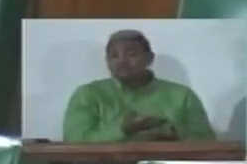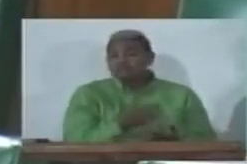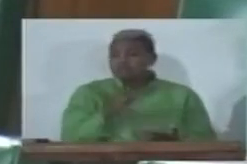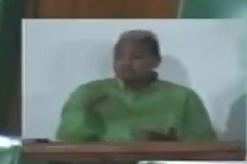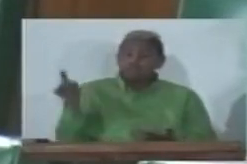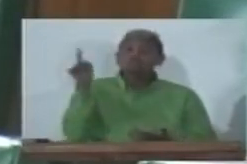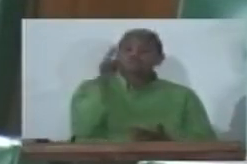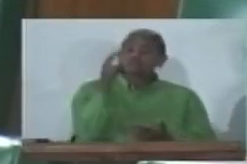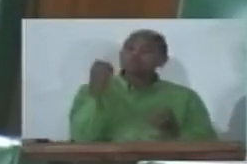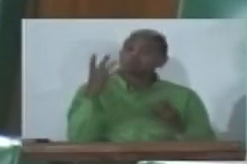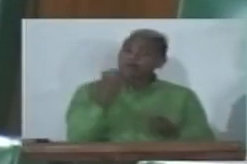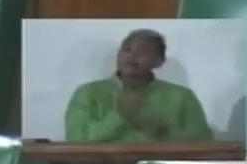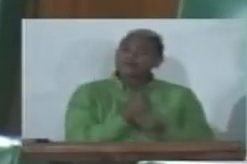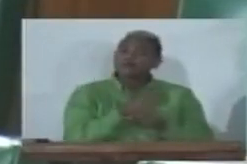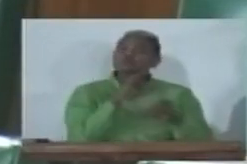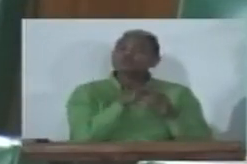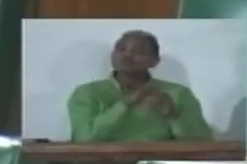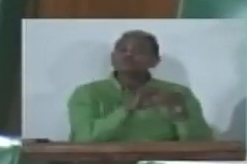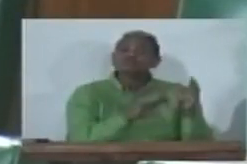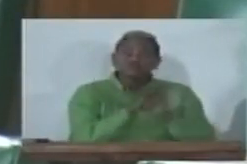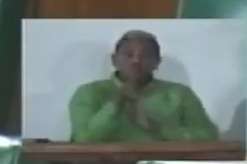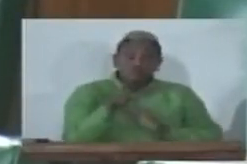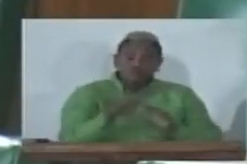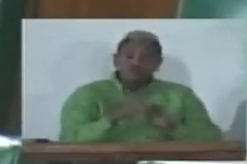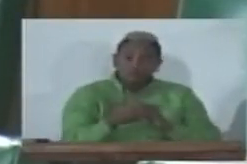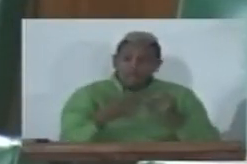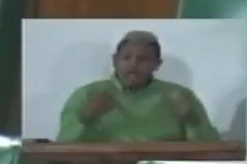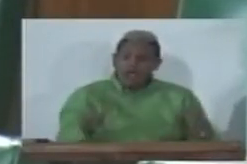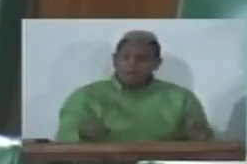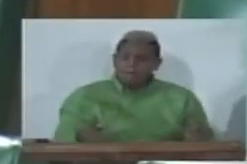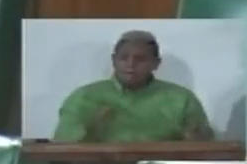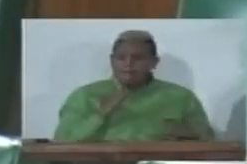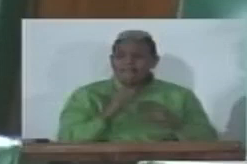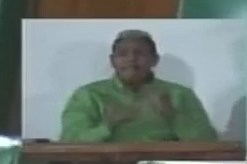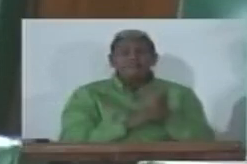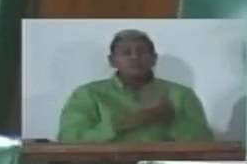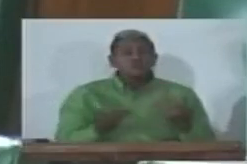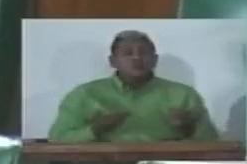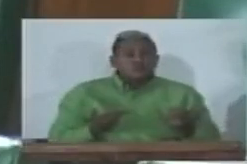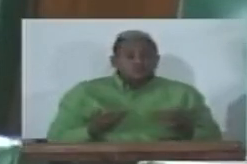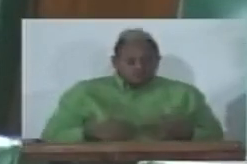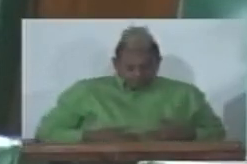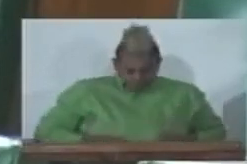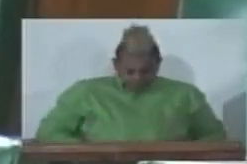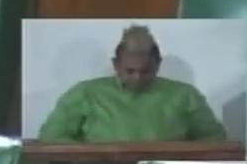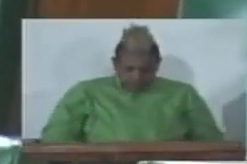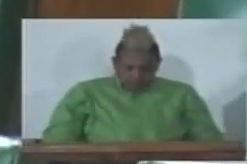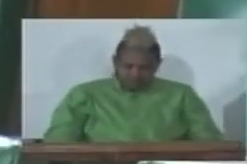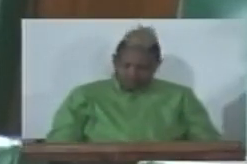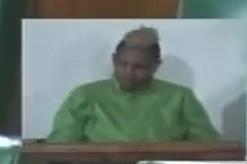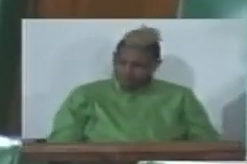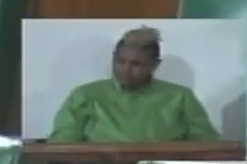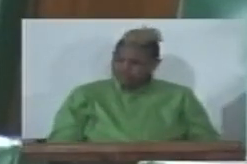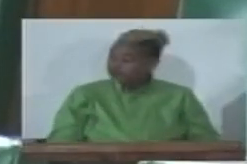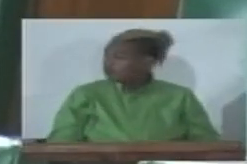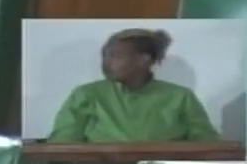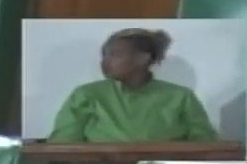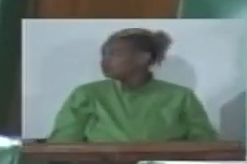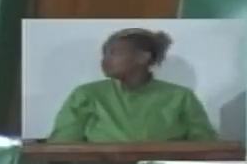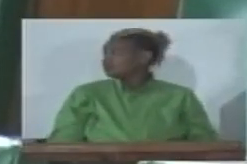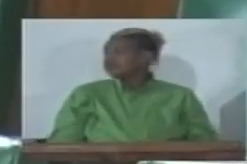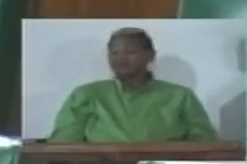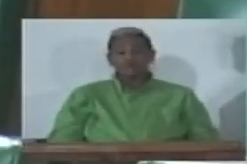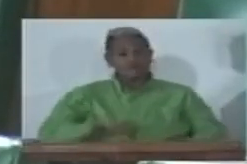society. And it also, Mr. President, once established